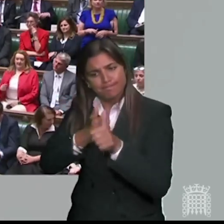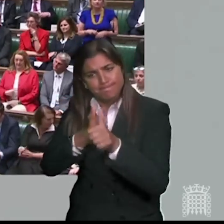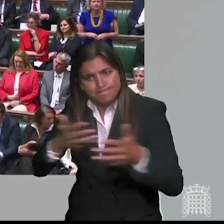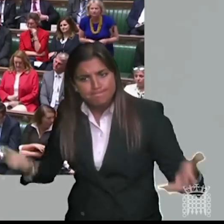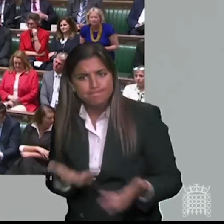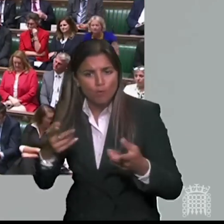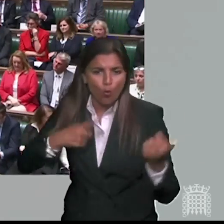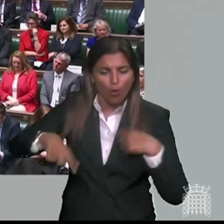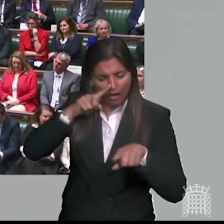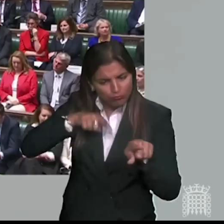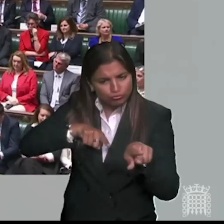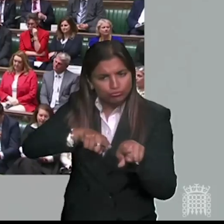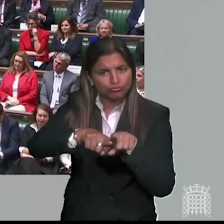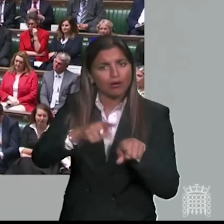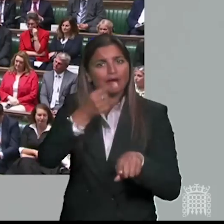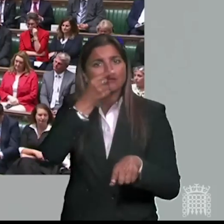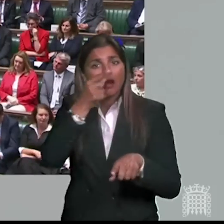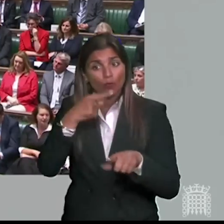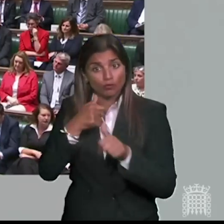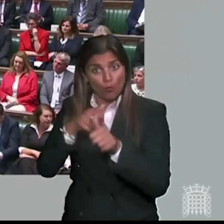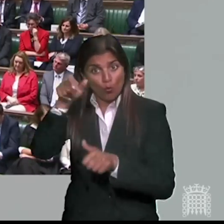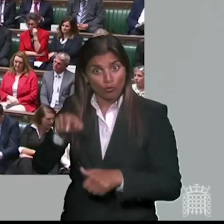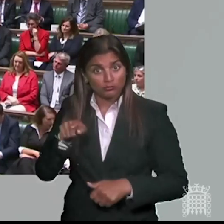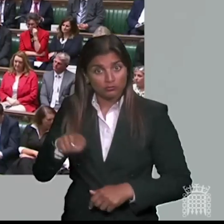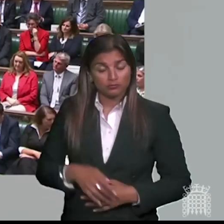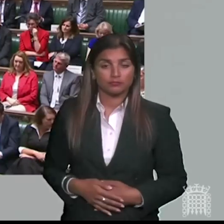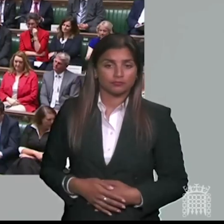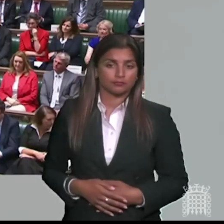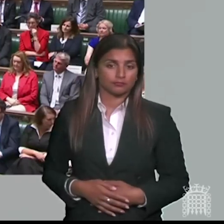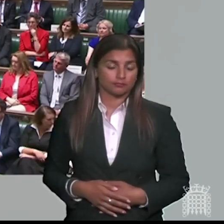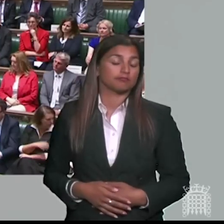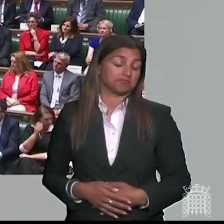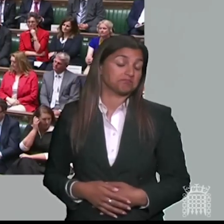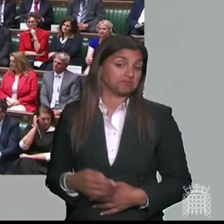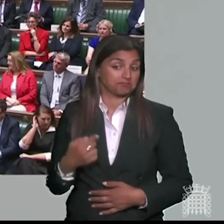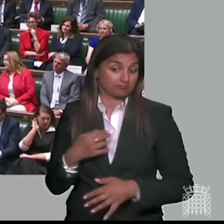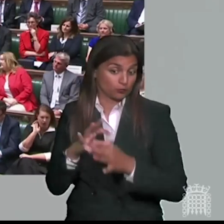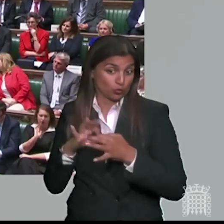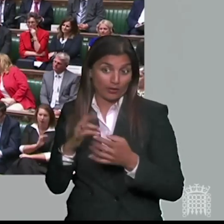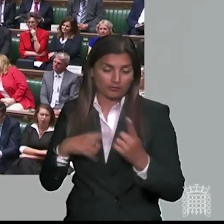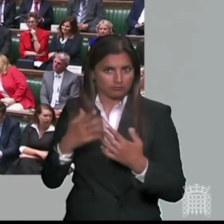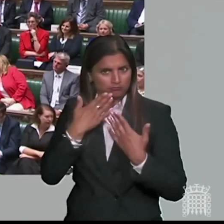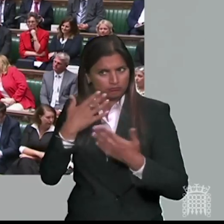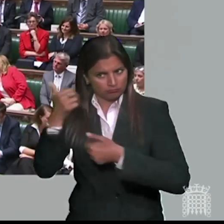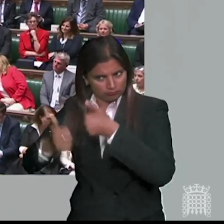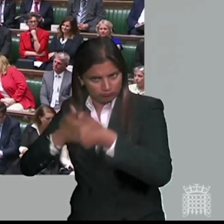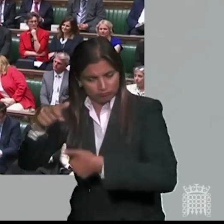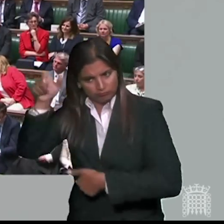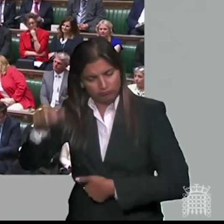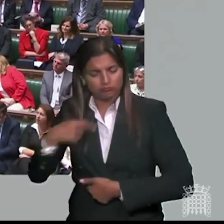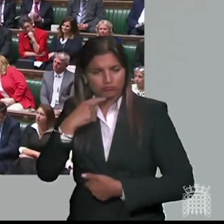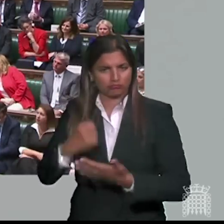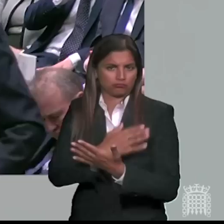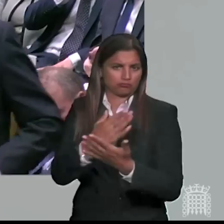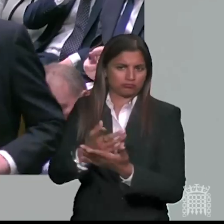Well, I join my honourable friend in relaying the government's congratulations to her, and I will ensure that the Secretary of State hears